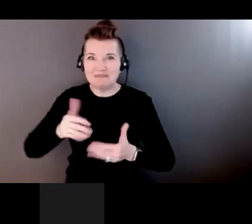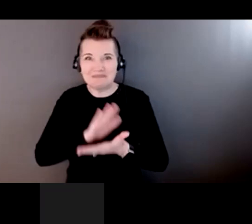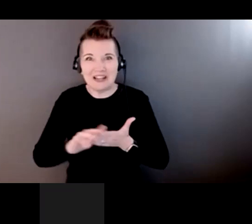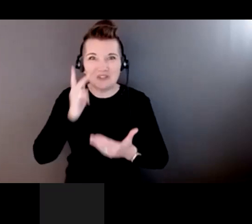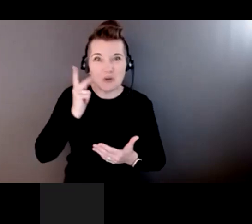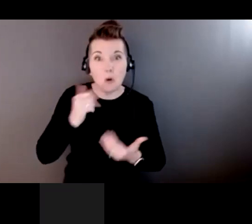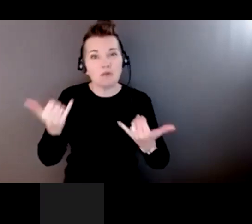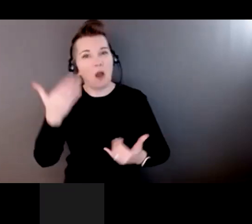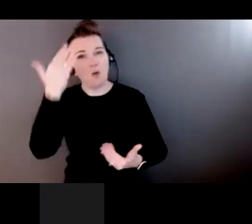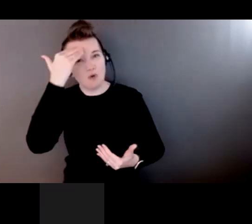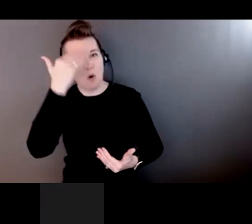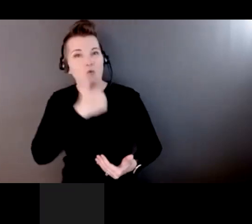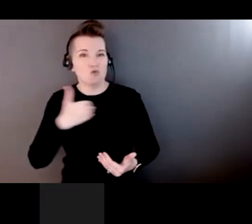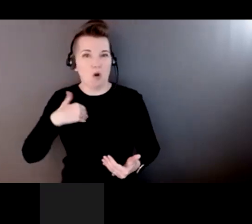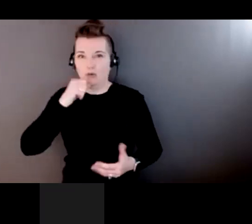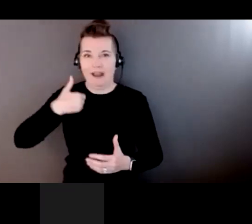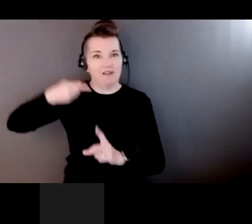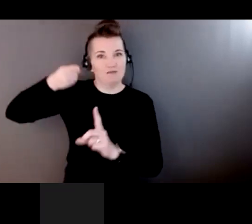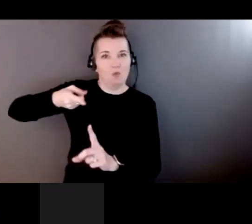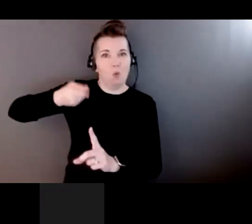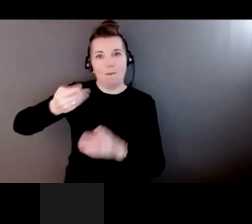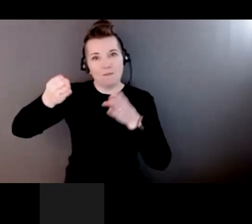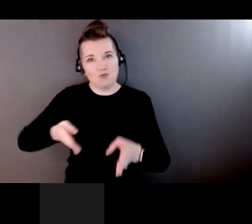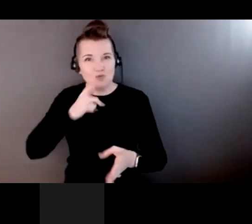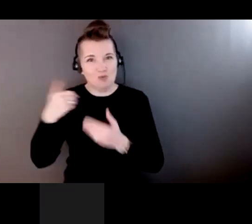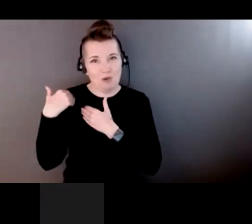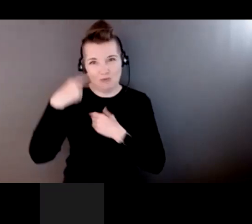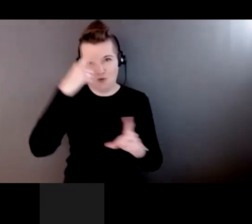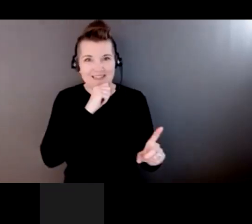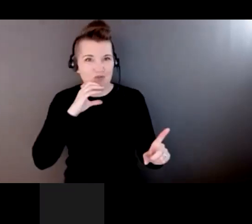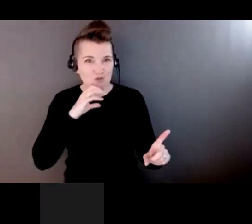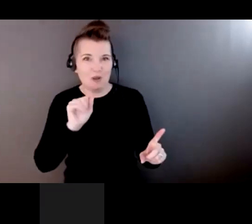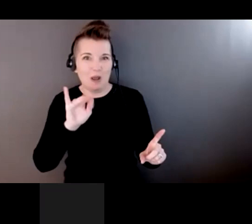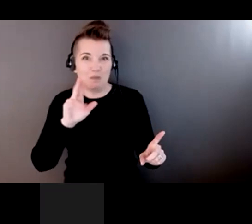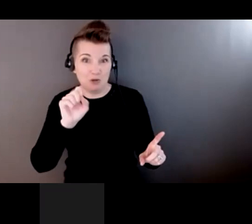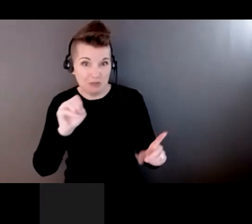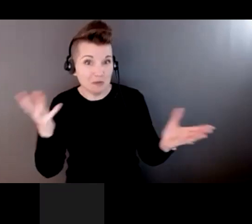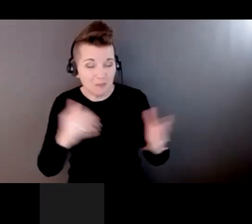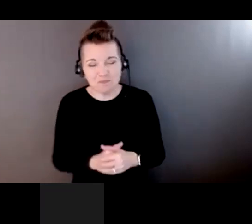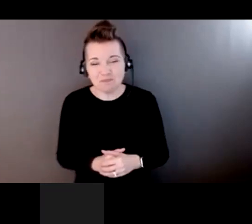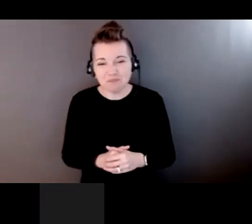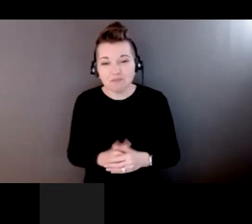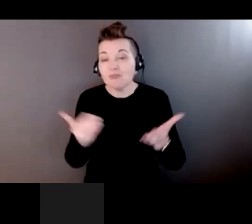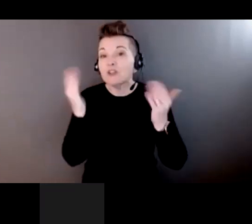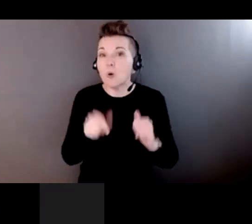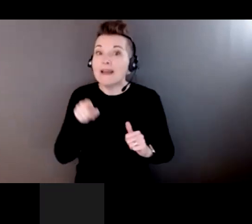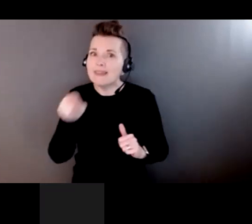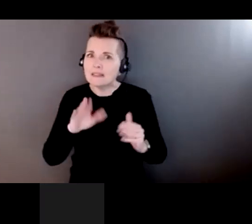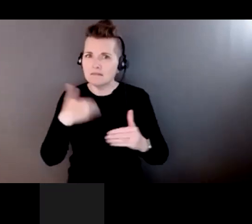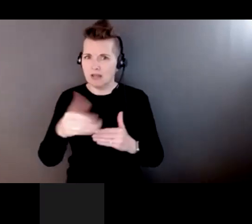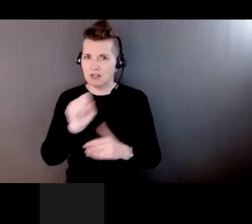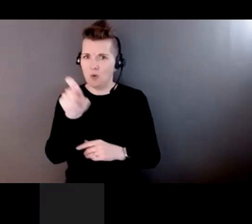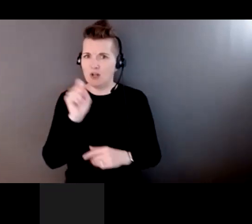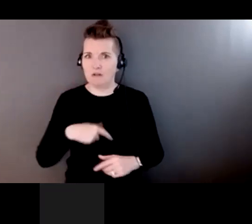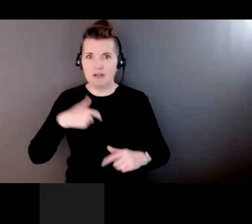this leads nicely into the next question. I'm not going to get in depth with the case that the individual provided, but the gist of the